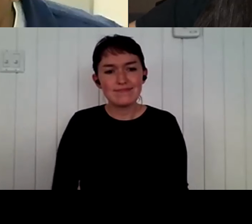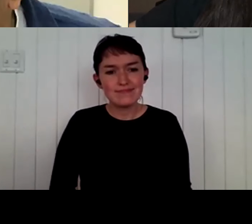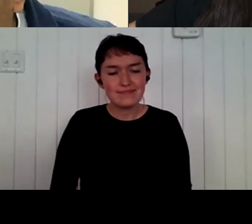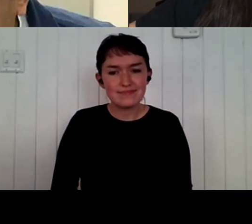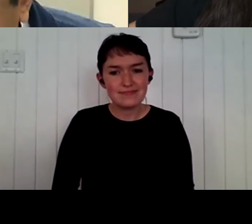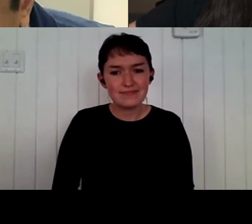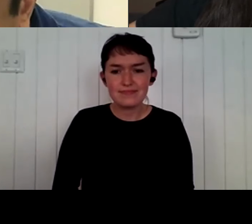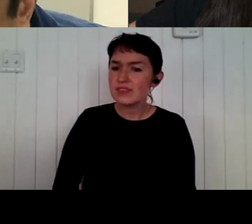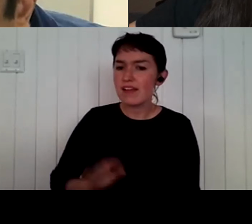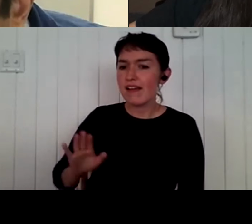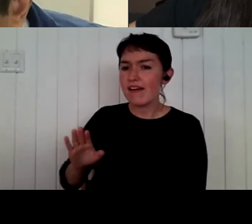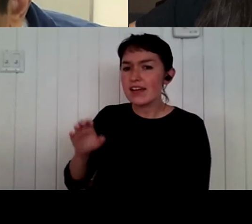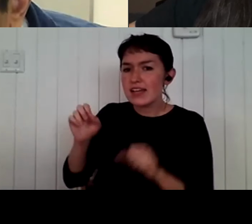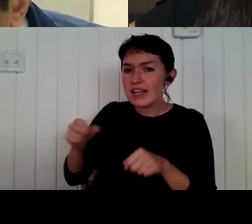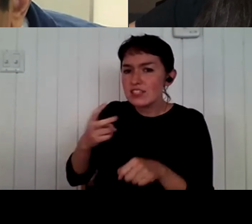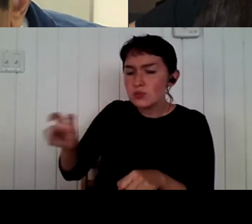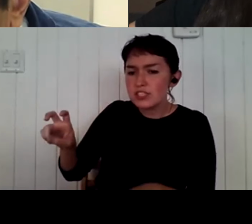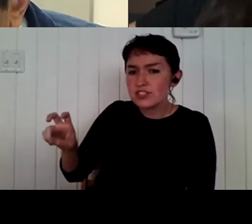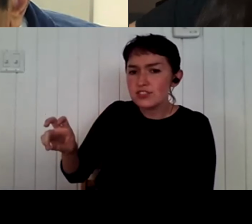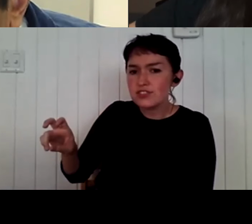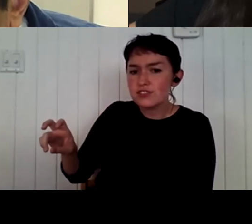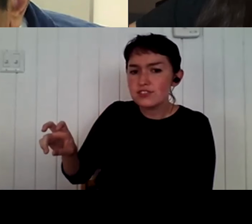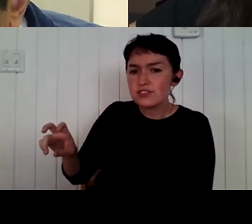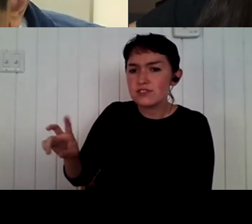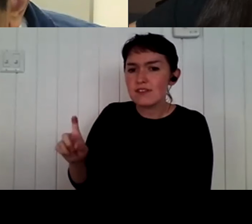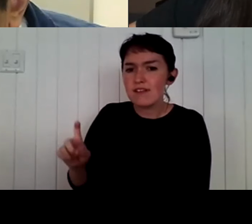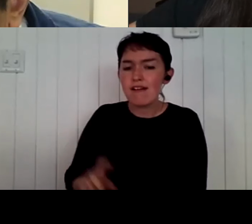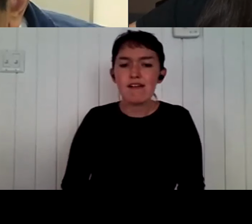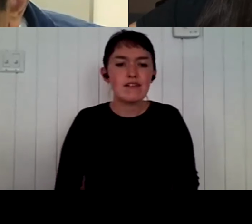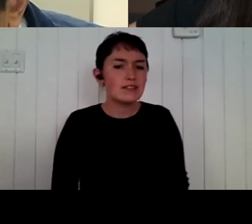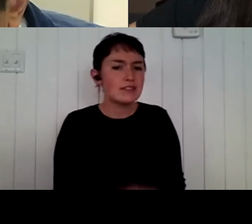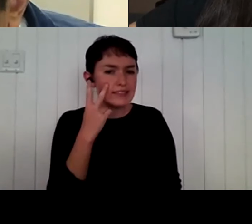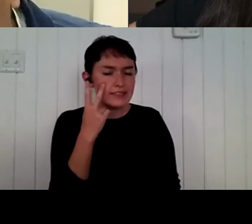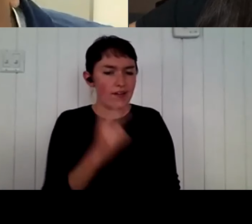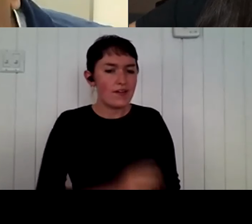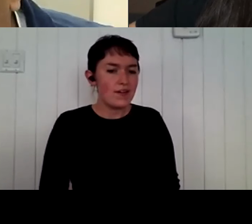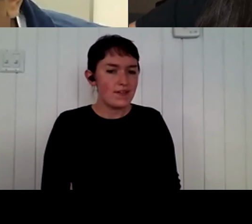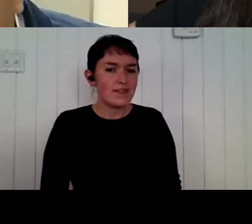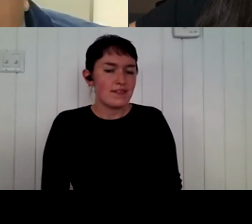oh, can we switch it over to you? Maybe let me see if we have. Let's see.